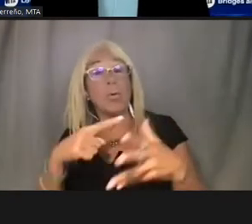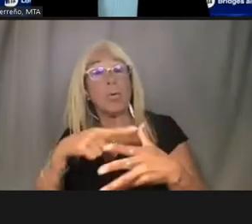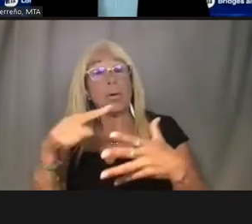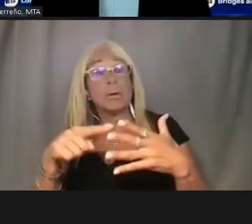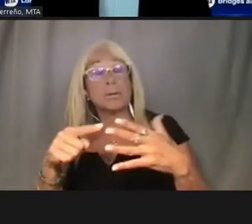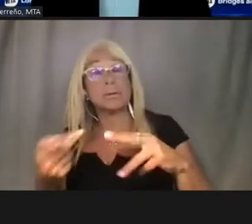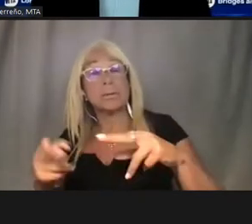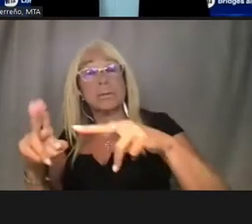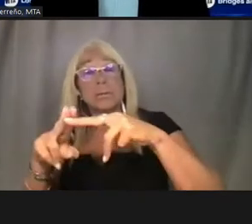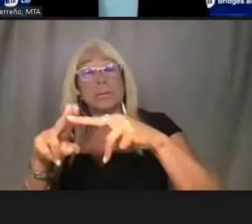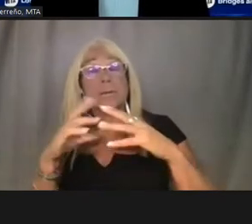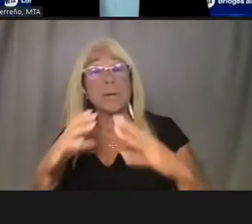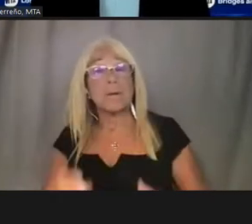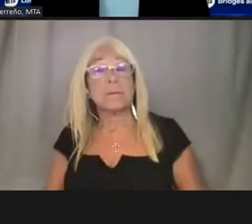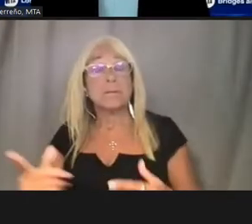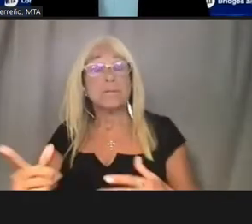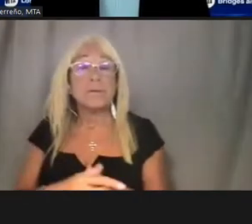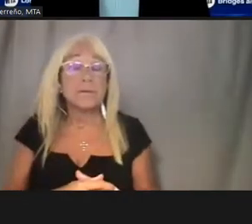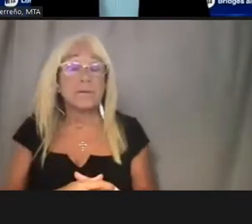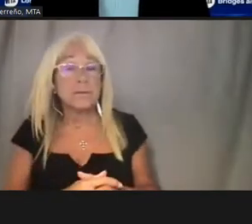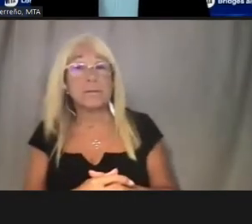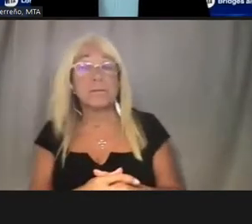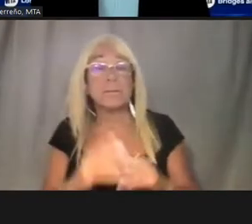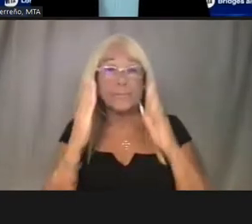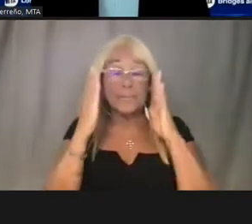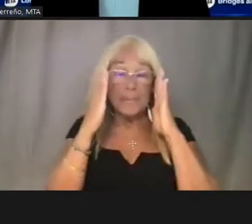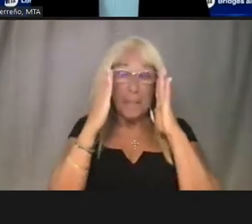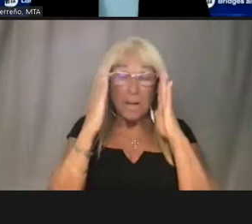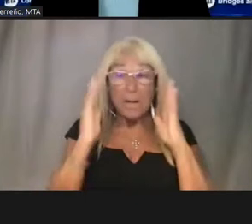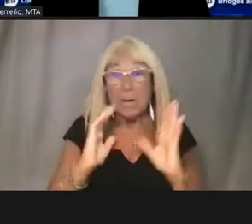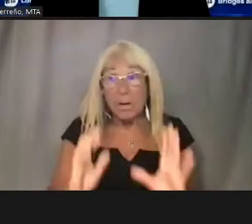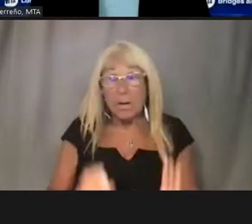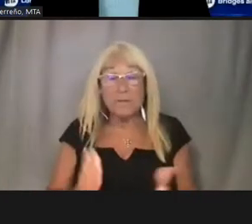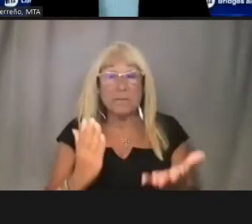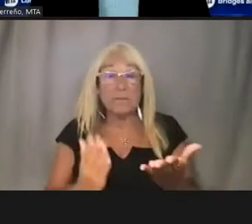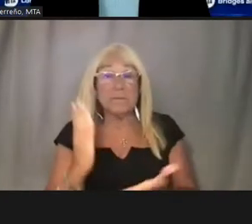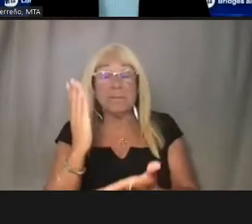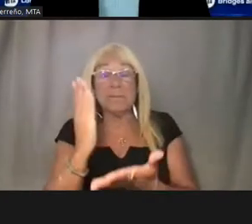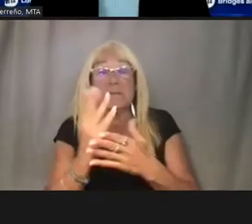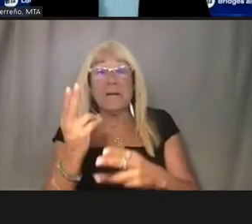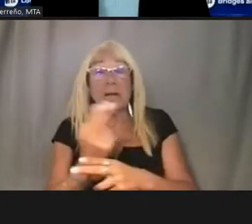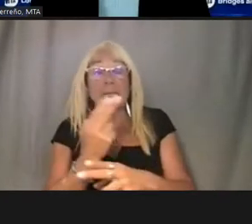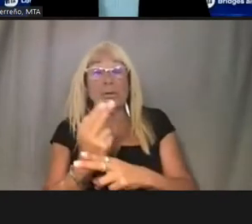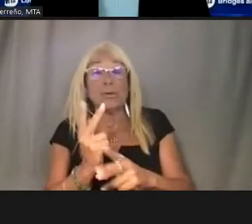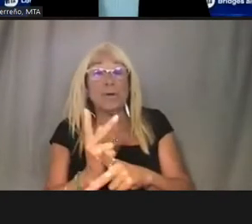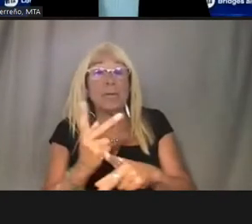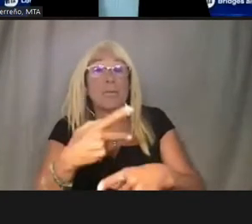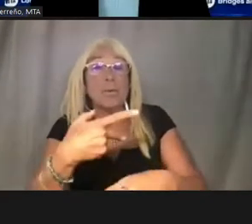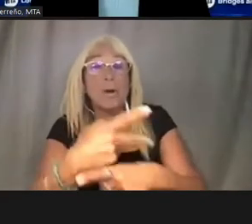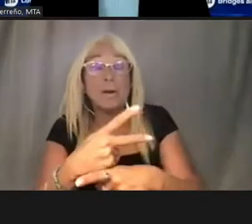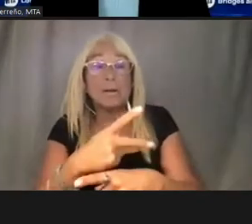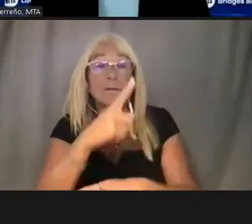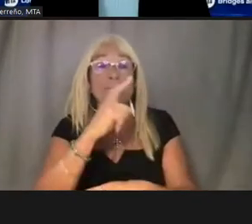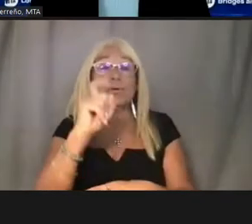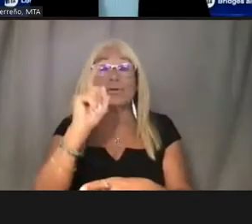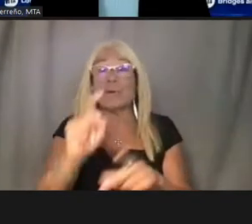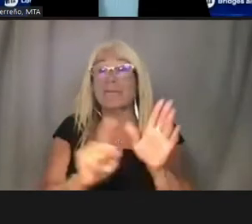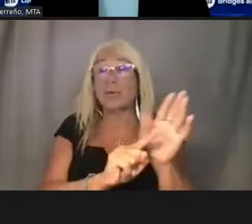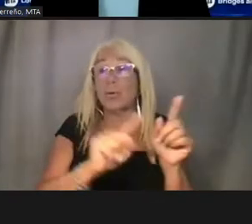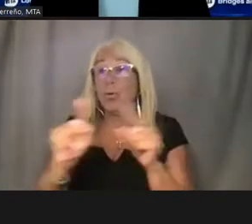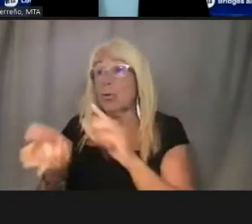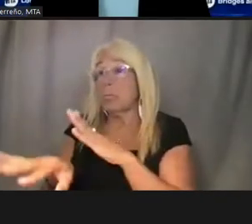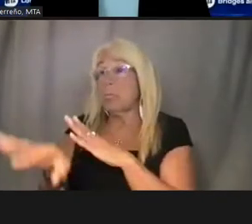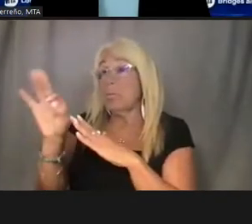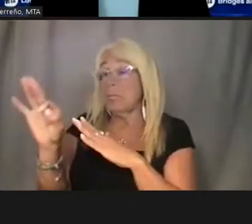our business because customers may this continue using our products due to the expense of picking up in Chinatown